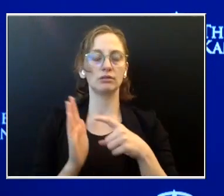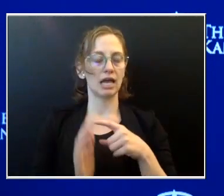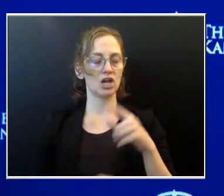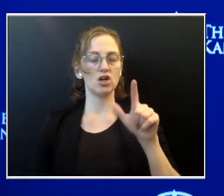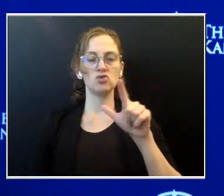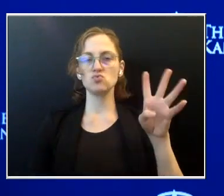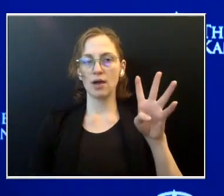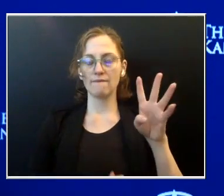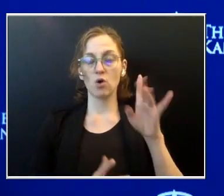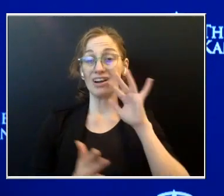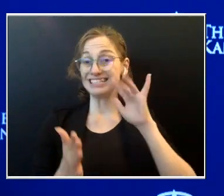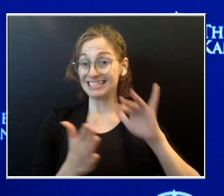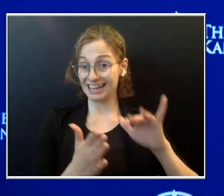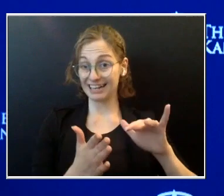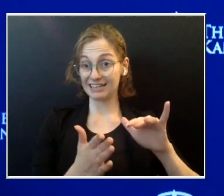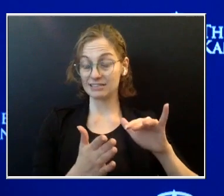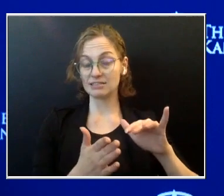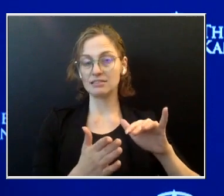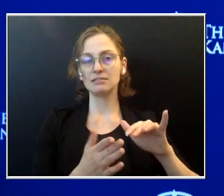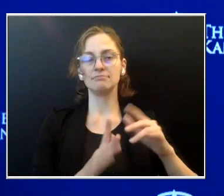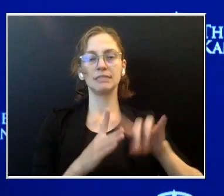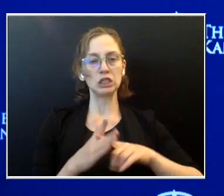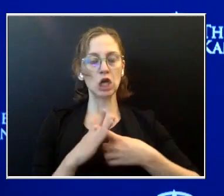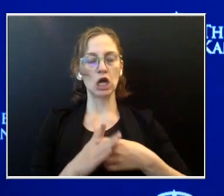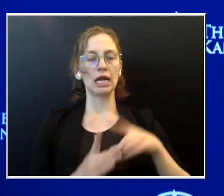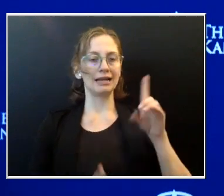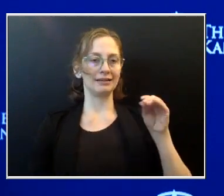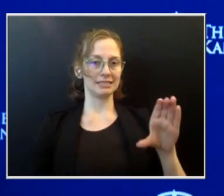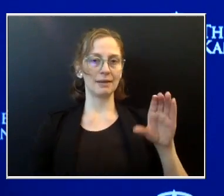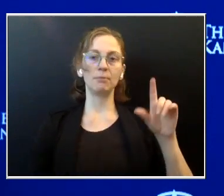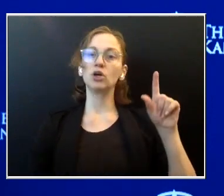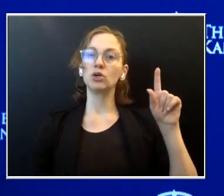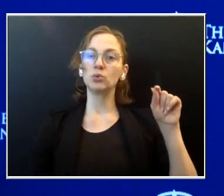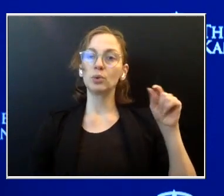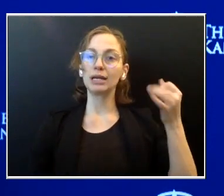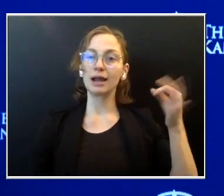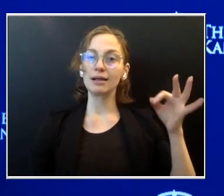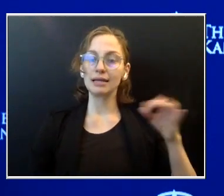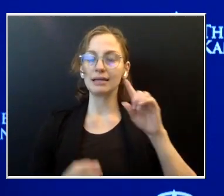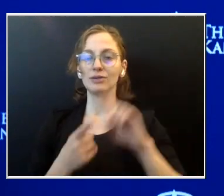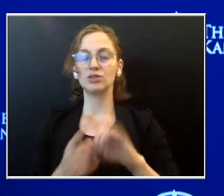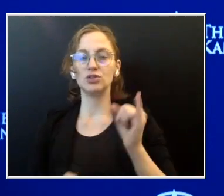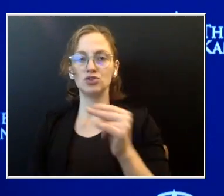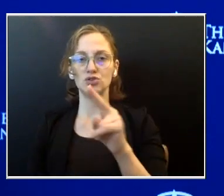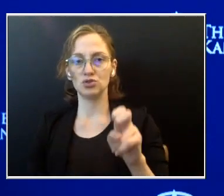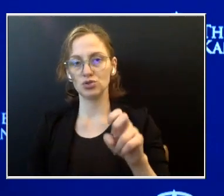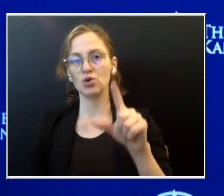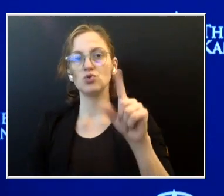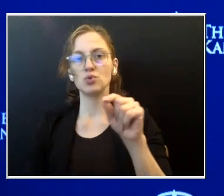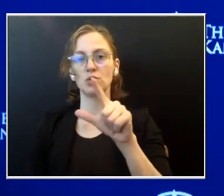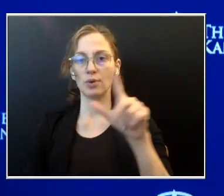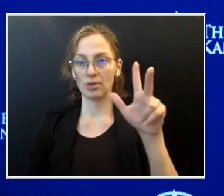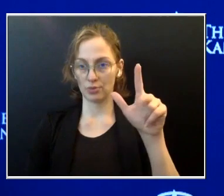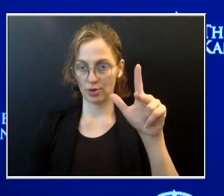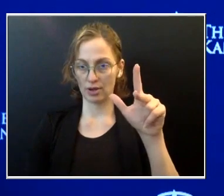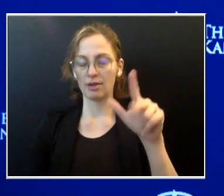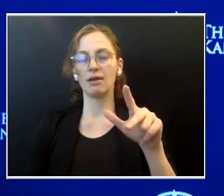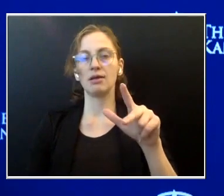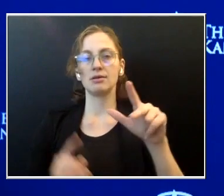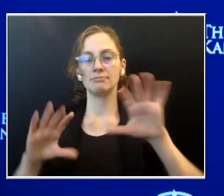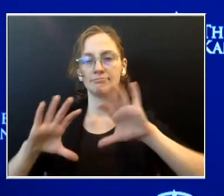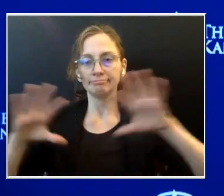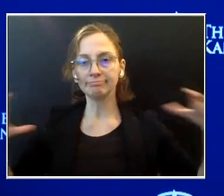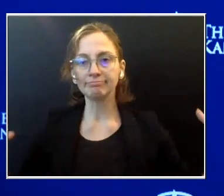starting from December 2019 to June of 2023. It looked at those that were infected or uninfected